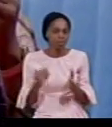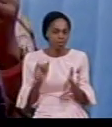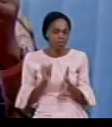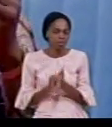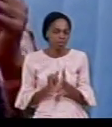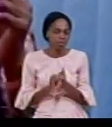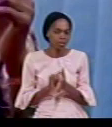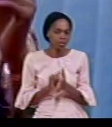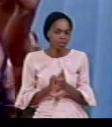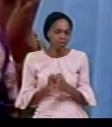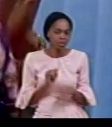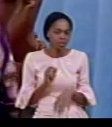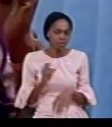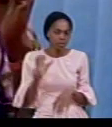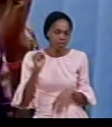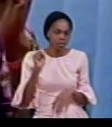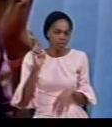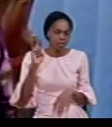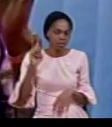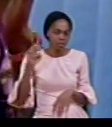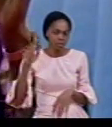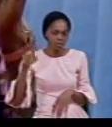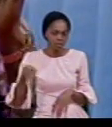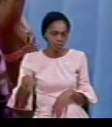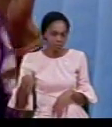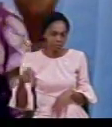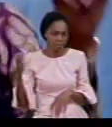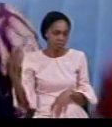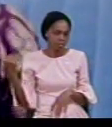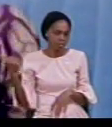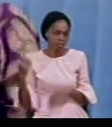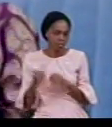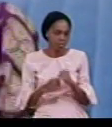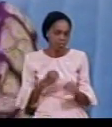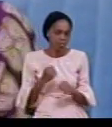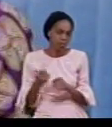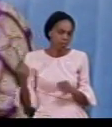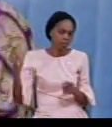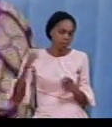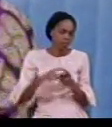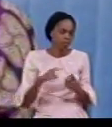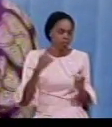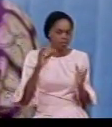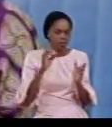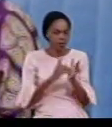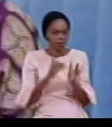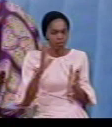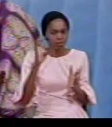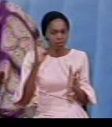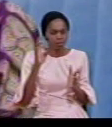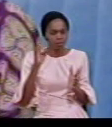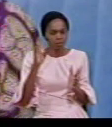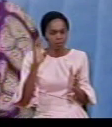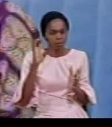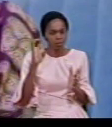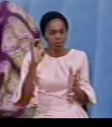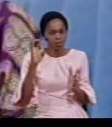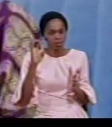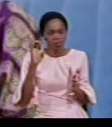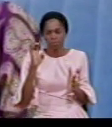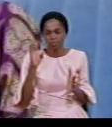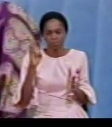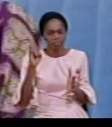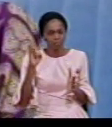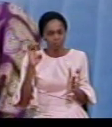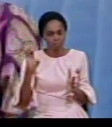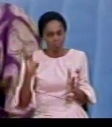since that September last year till December last year. And around November,